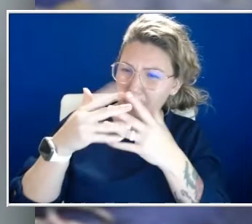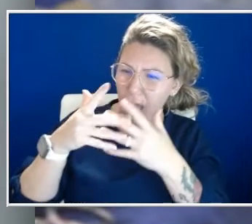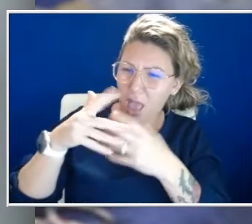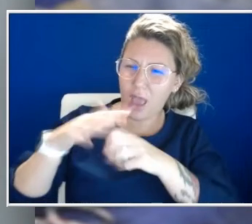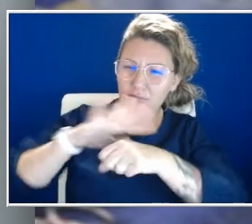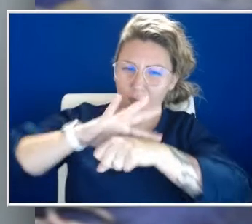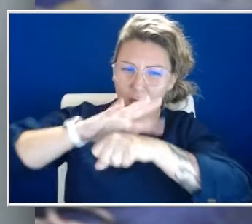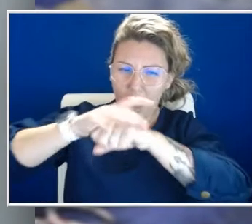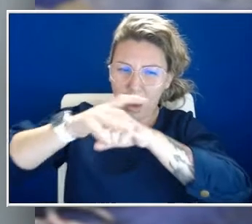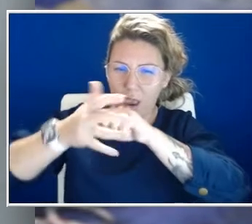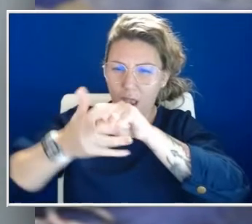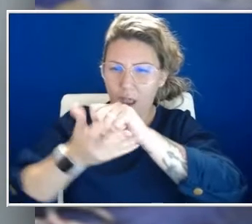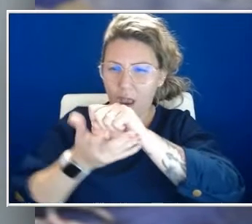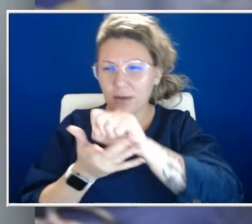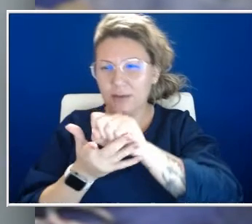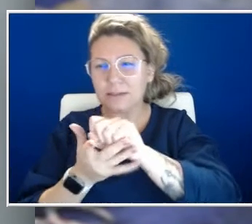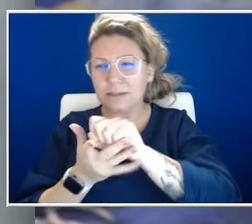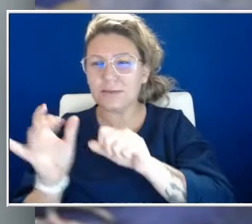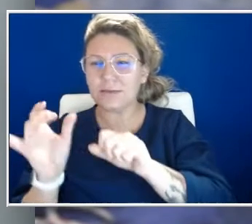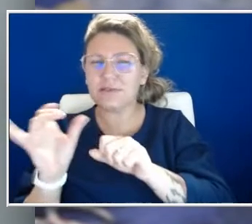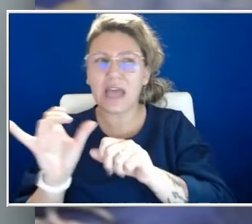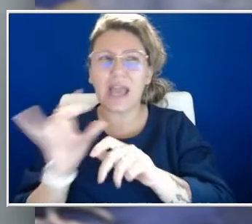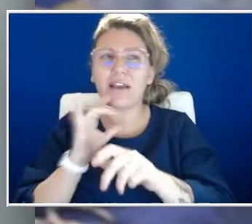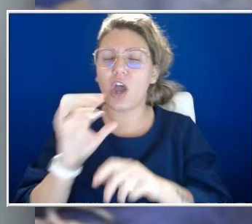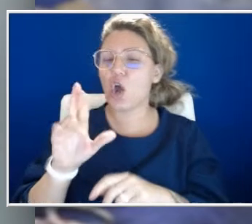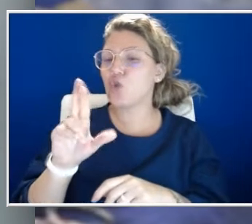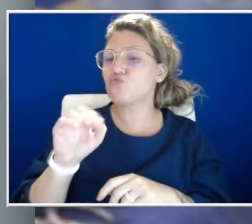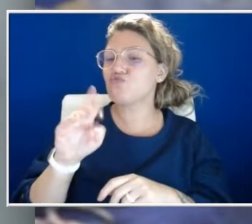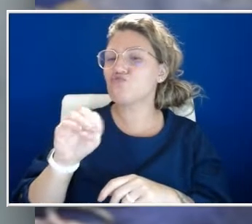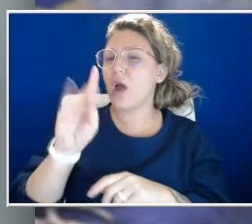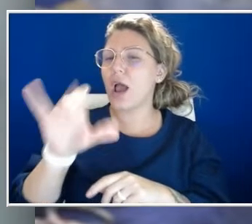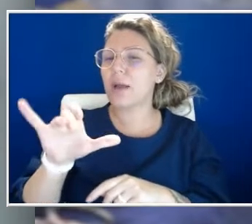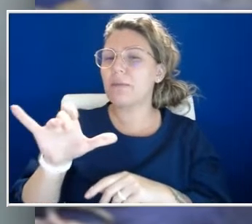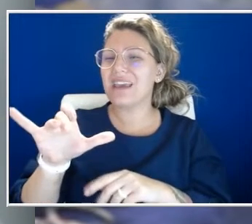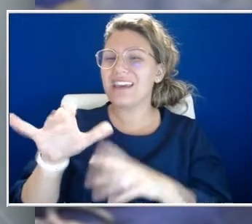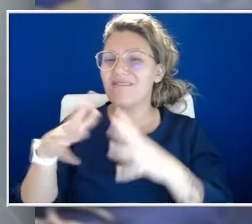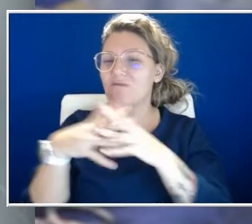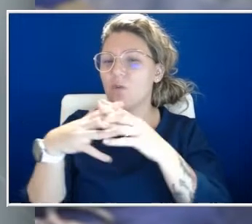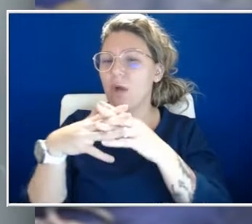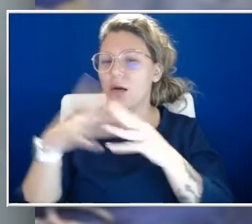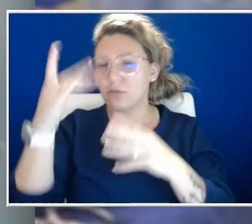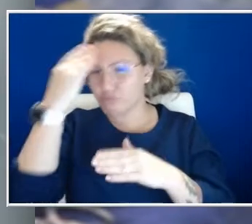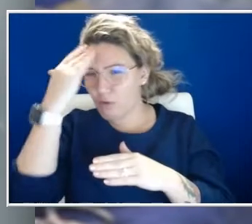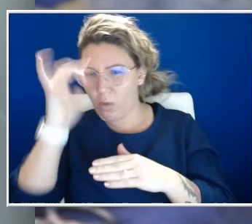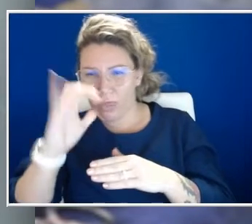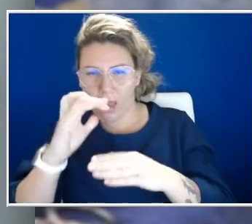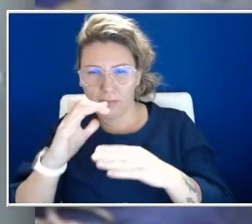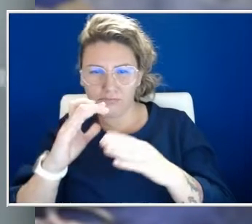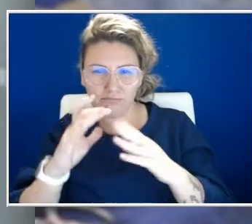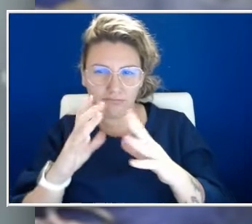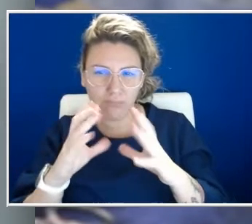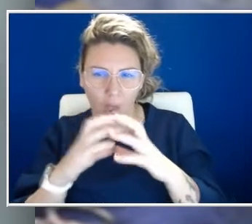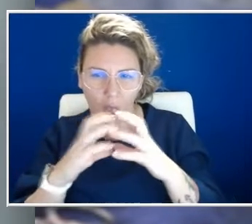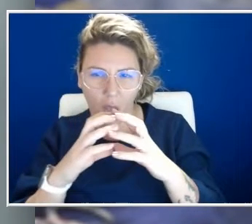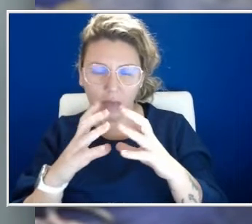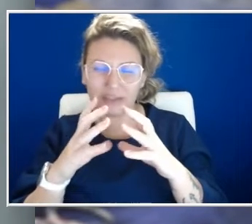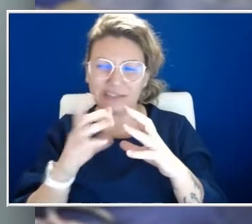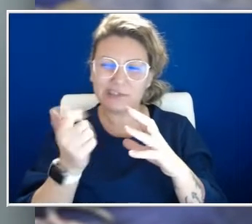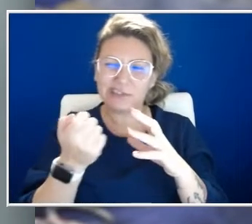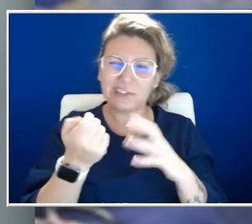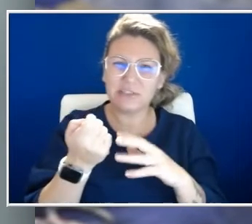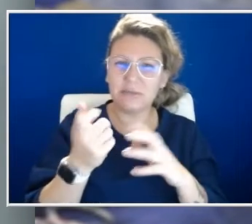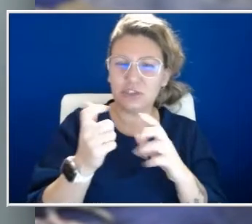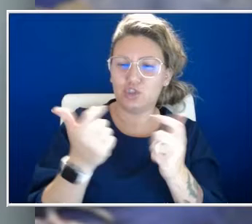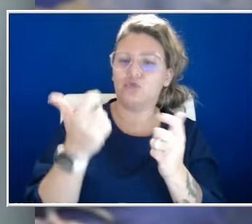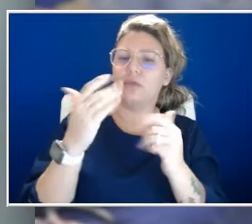making it about the size of a rugby football, if you're familiar with rugby, a little bit larger than an American football. And that was about the size of